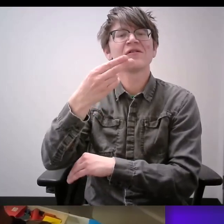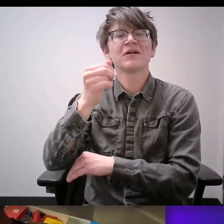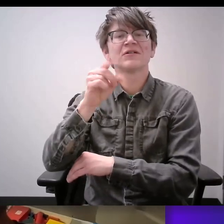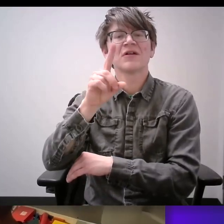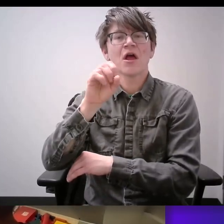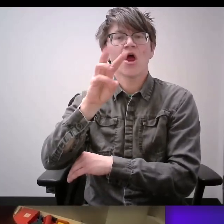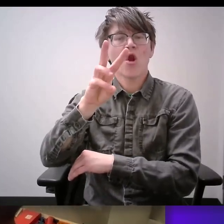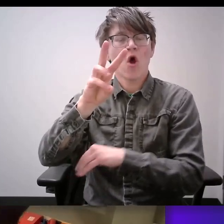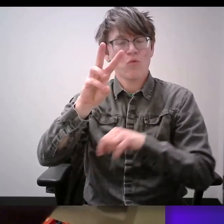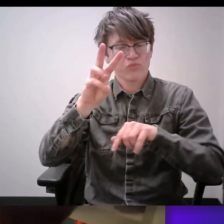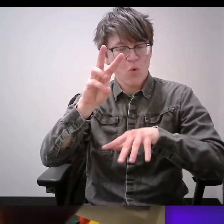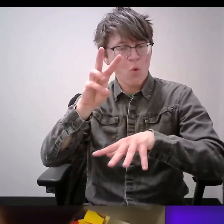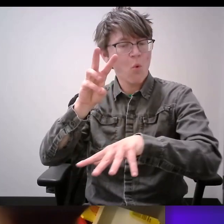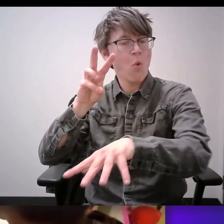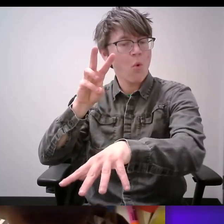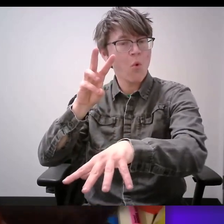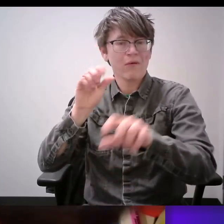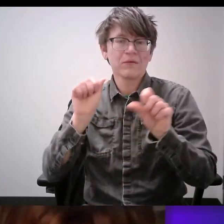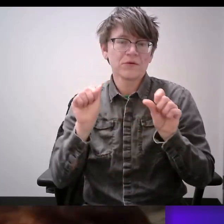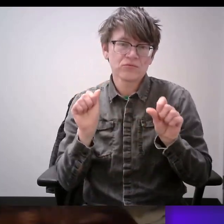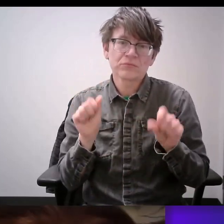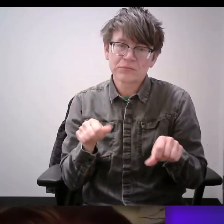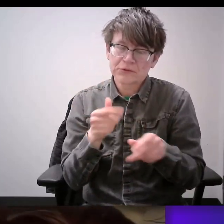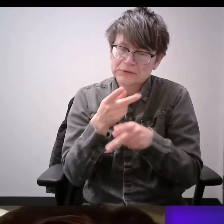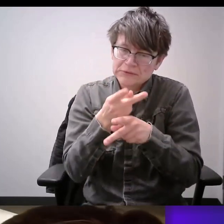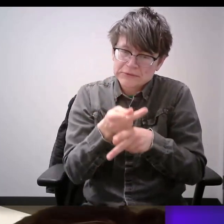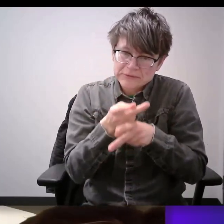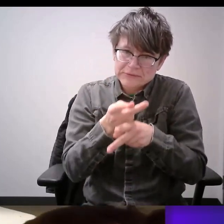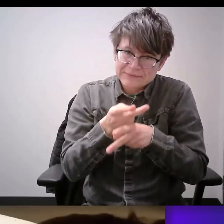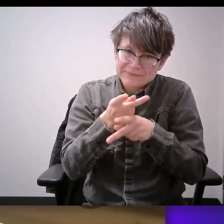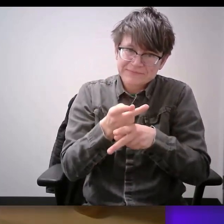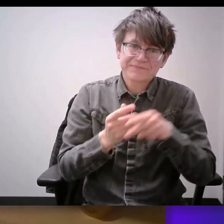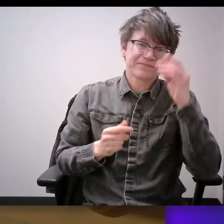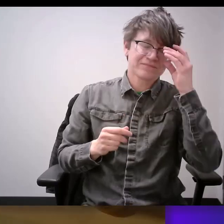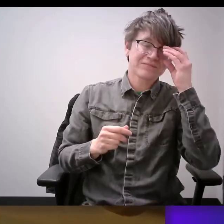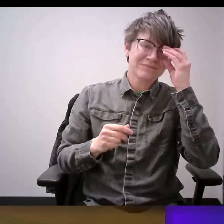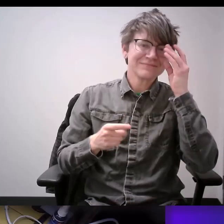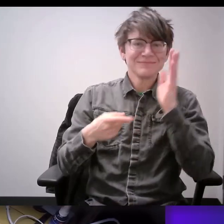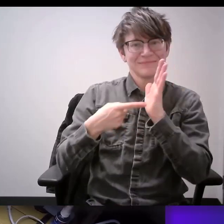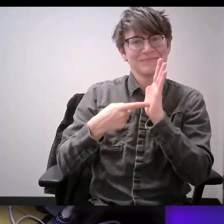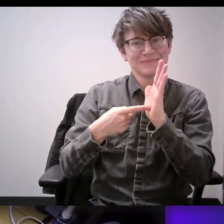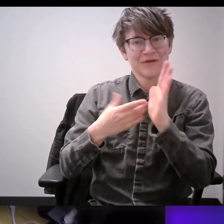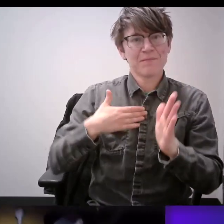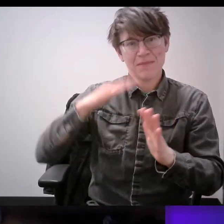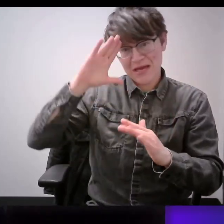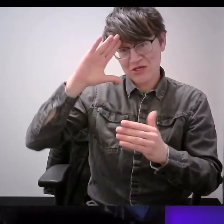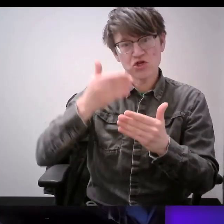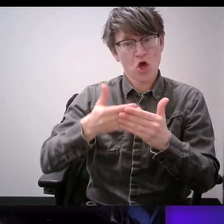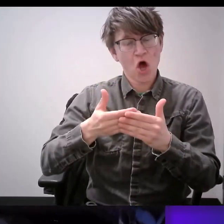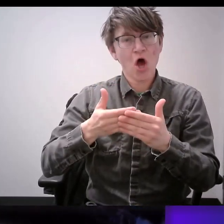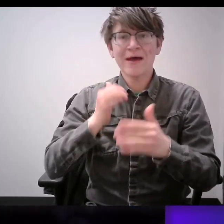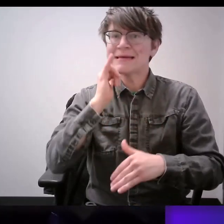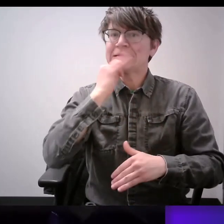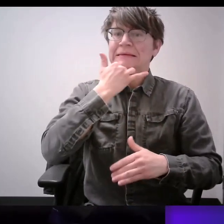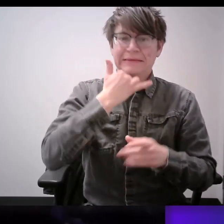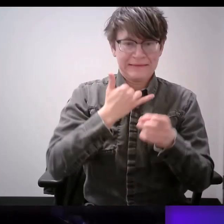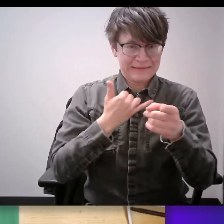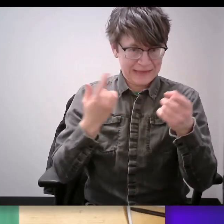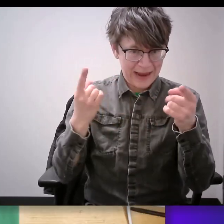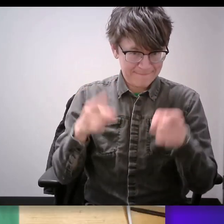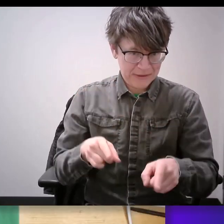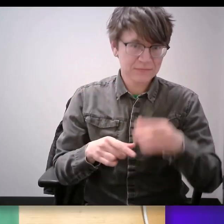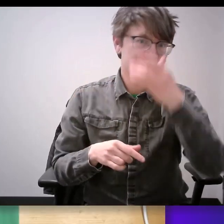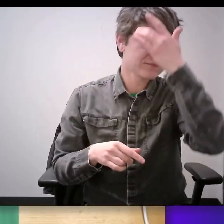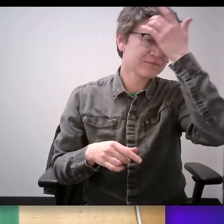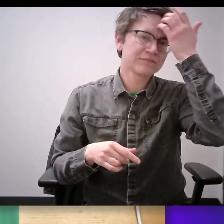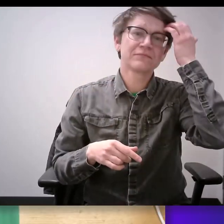you could be causing a flicker of yourself based on where you're standing. For instance, my son was doing this unintentionally here, and also just